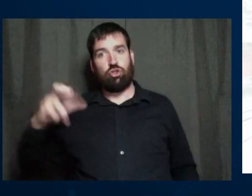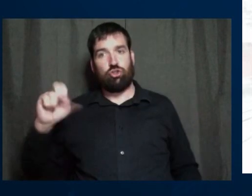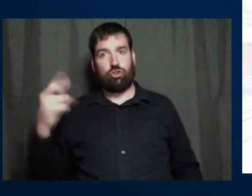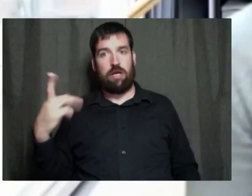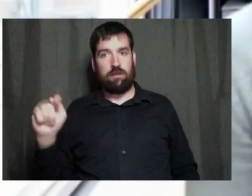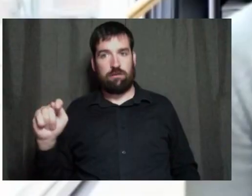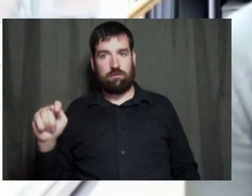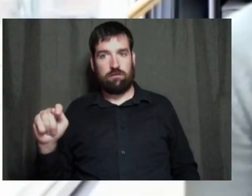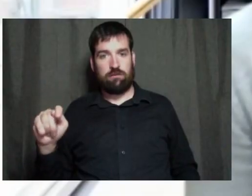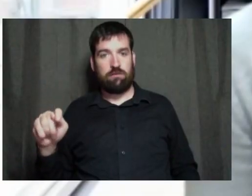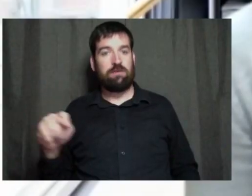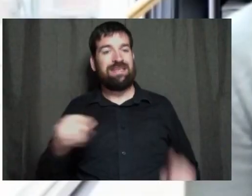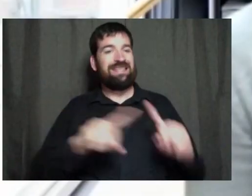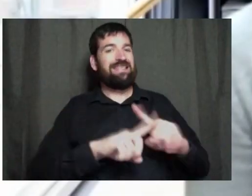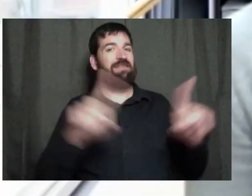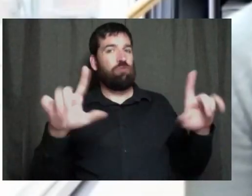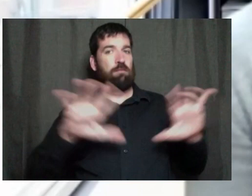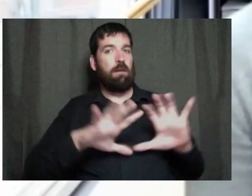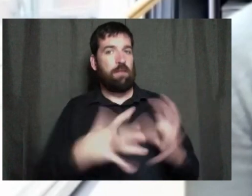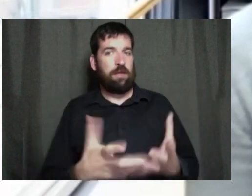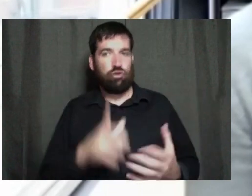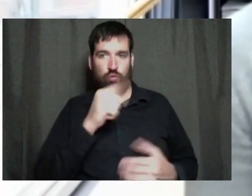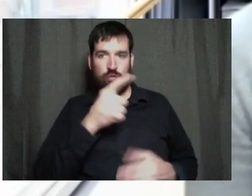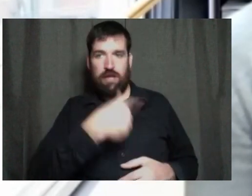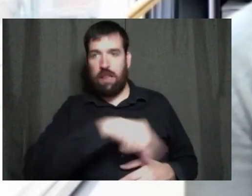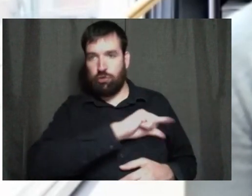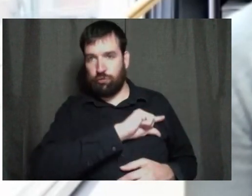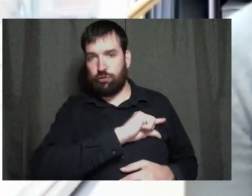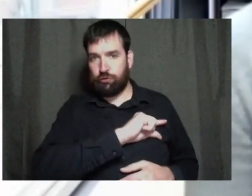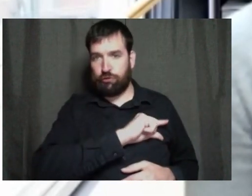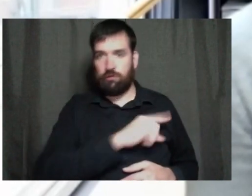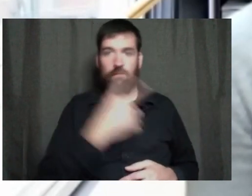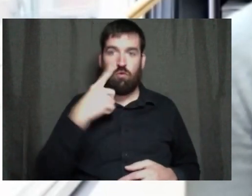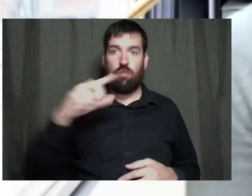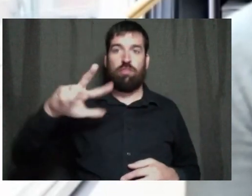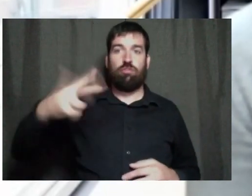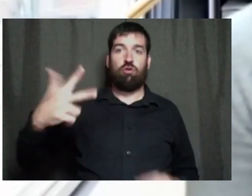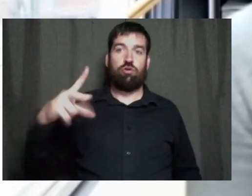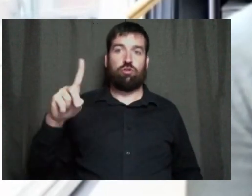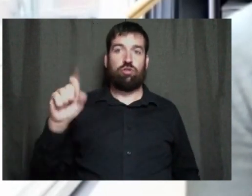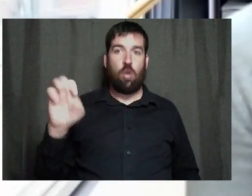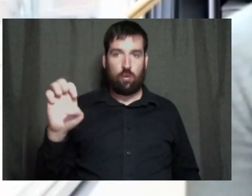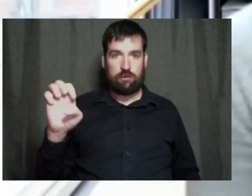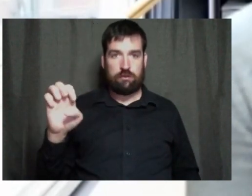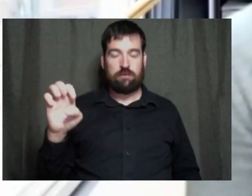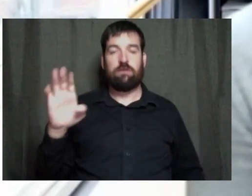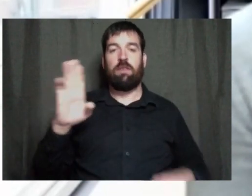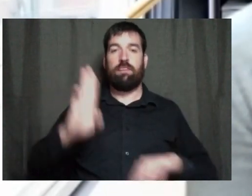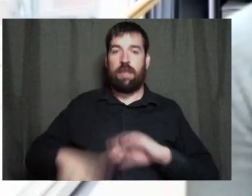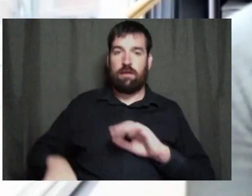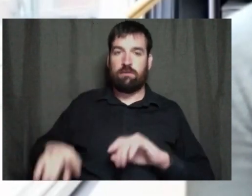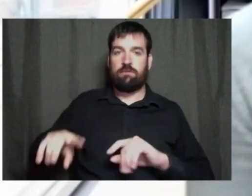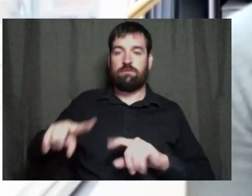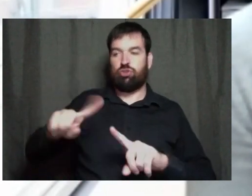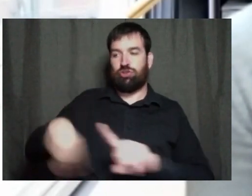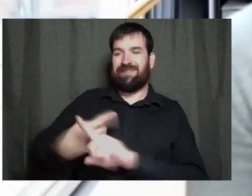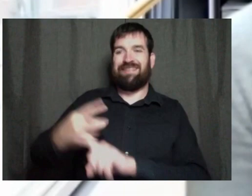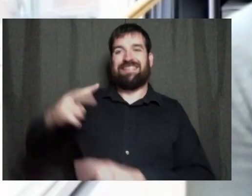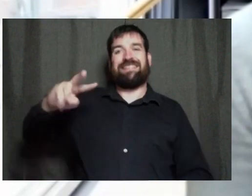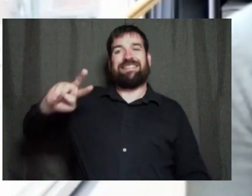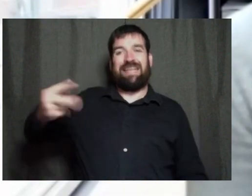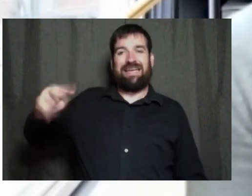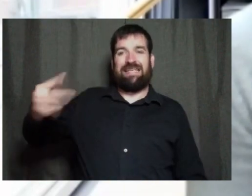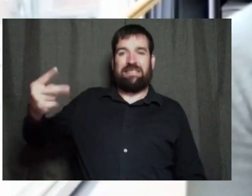there's a different population who is eligible for that third dose than who would be eligible for just the second of the